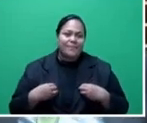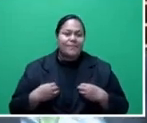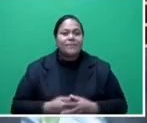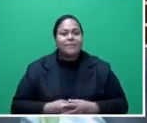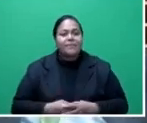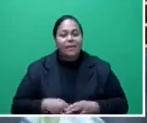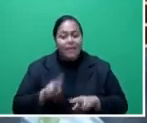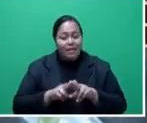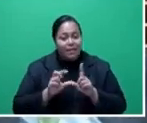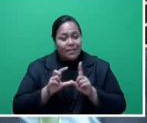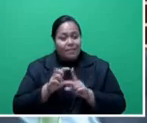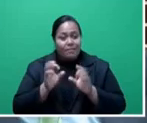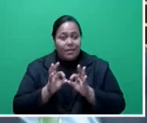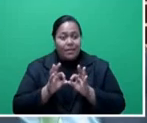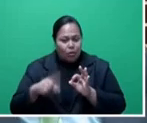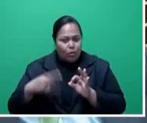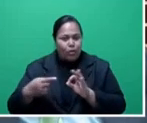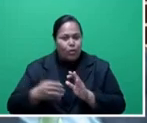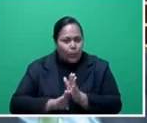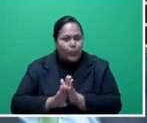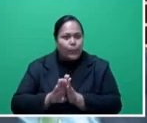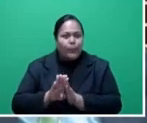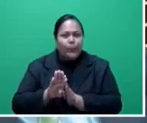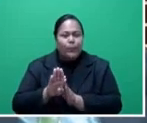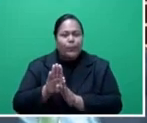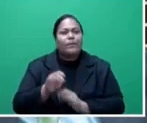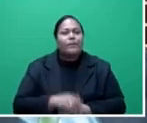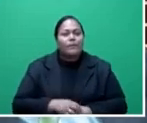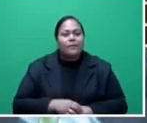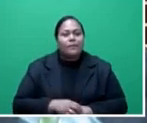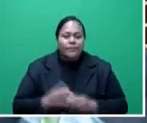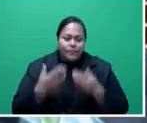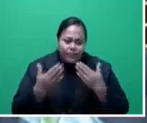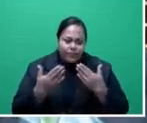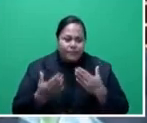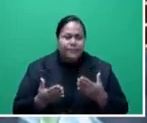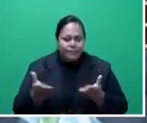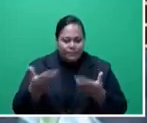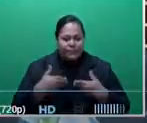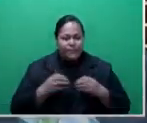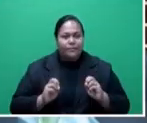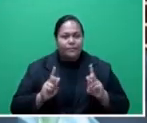quo and remain ahead of its time. I thank you, Honourable Speaker, sir, for giving me the time to contribute. I thank you.